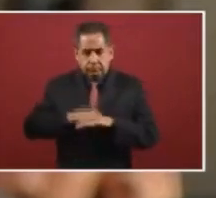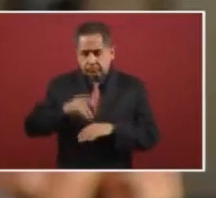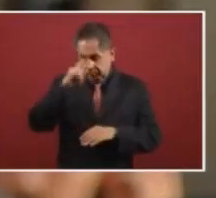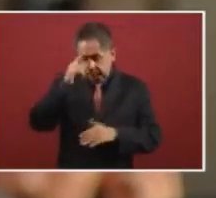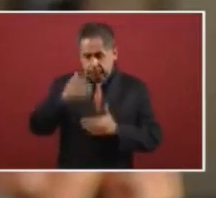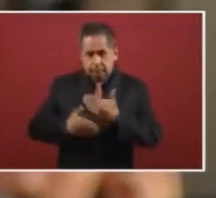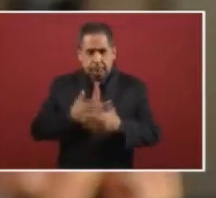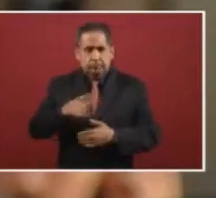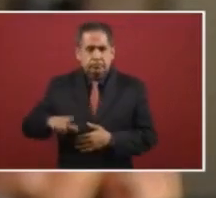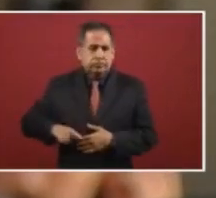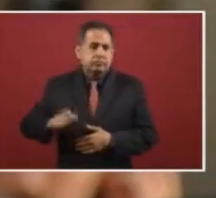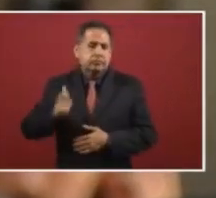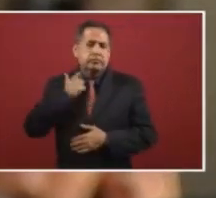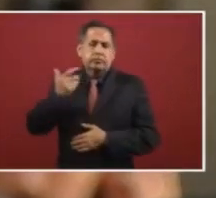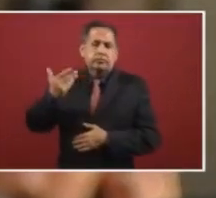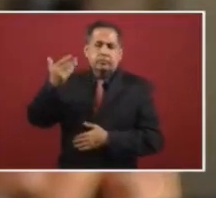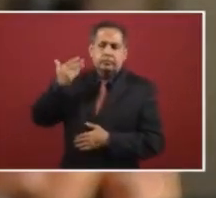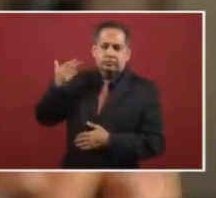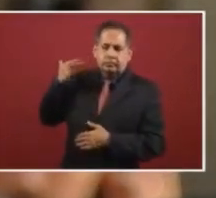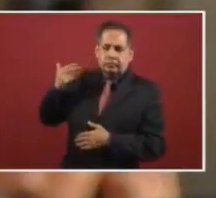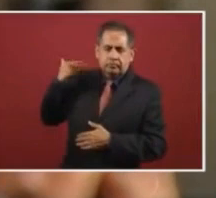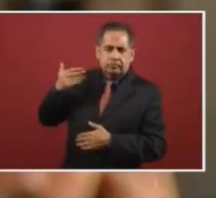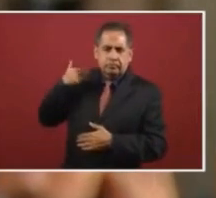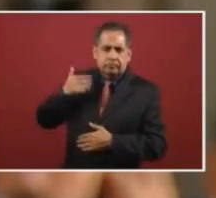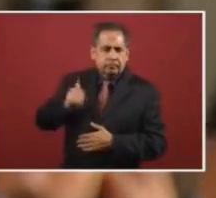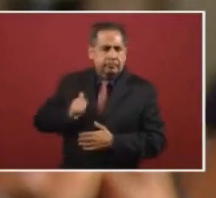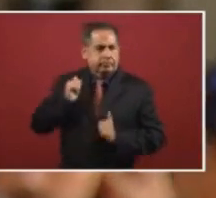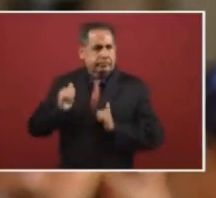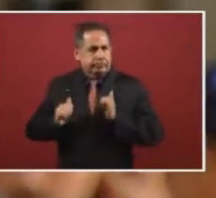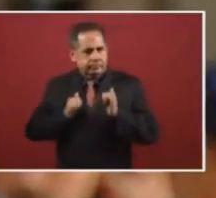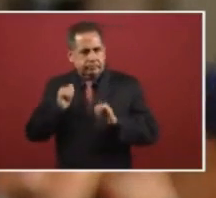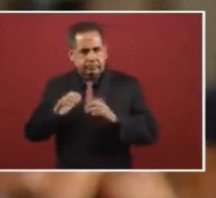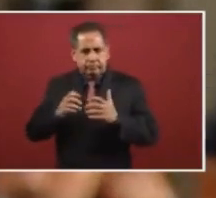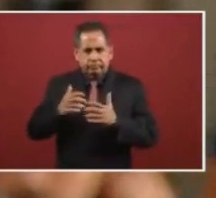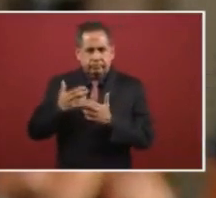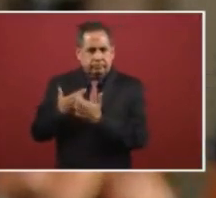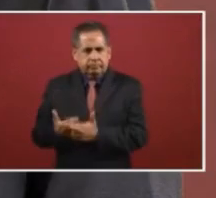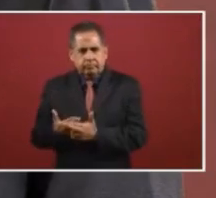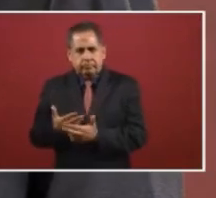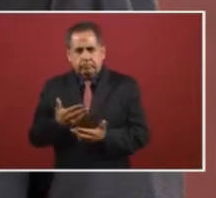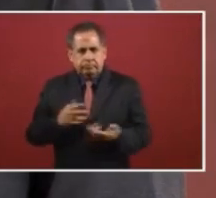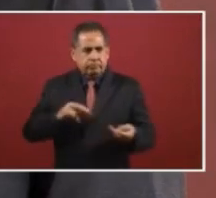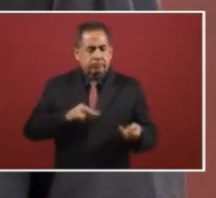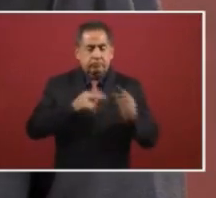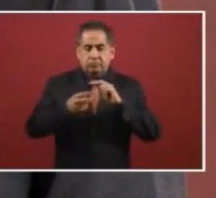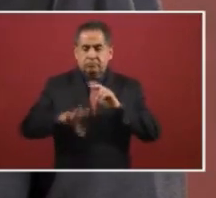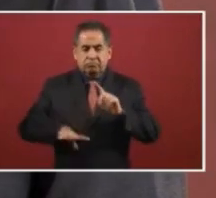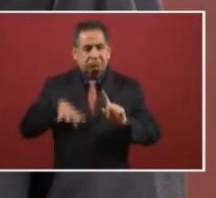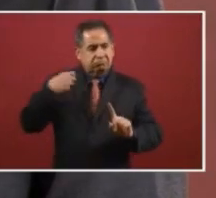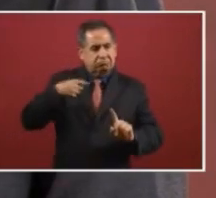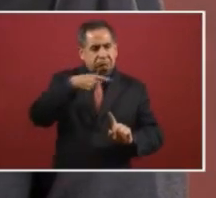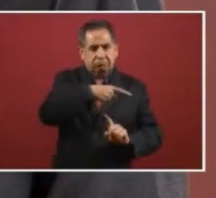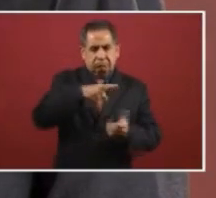that you took advantage of the previous,